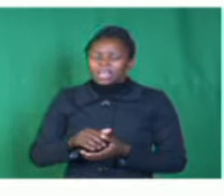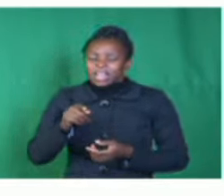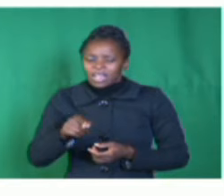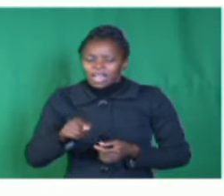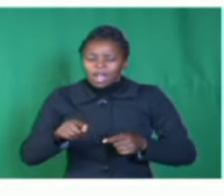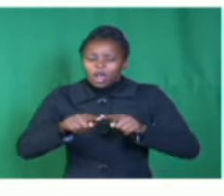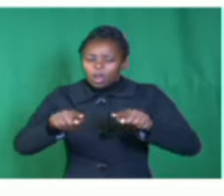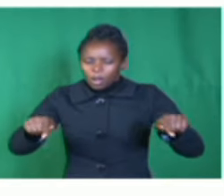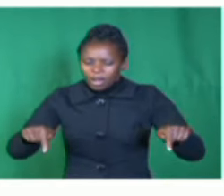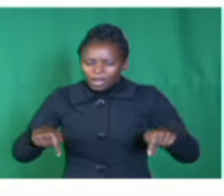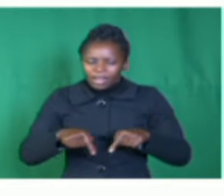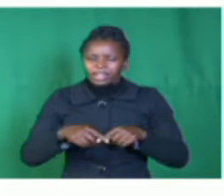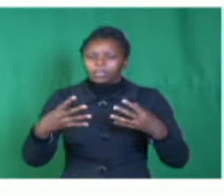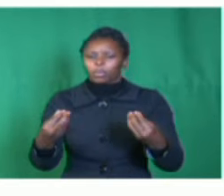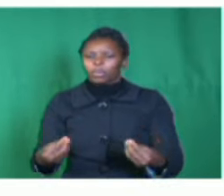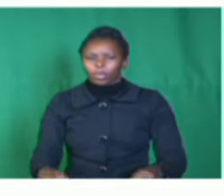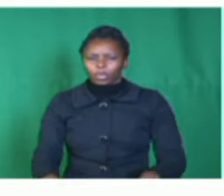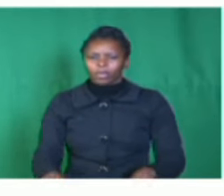African states, African